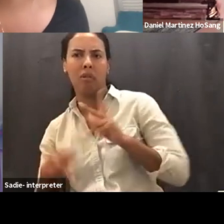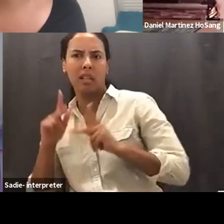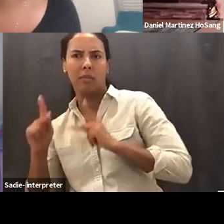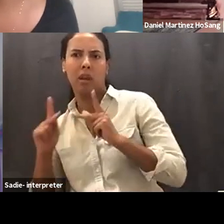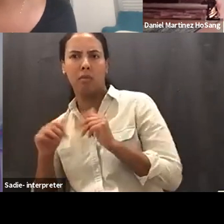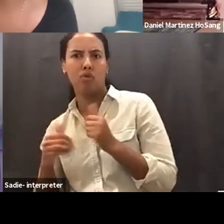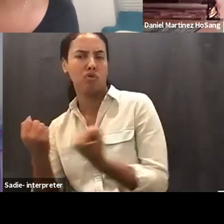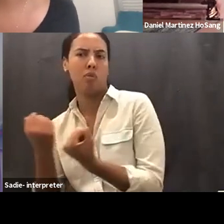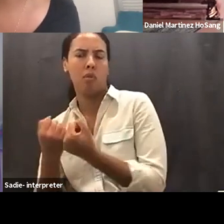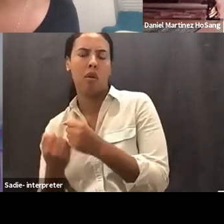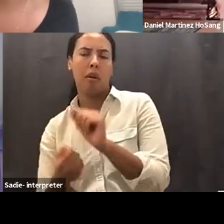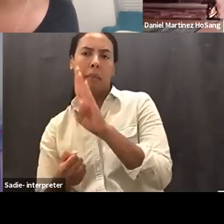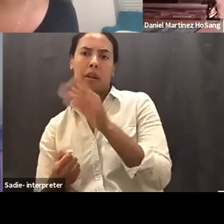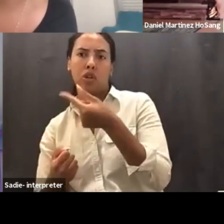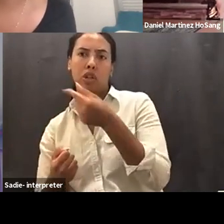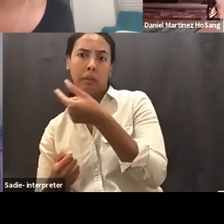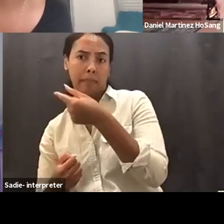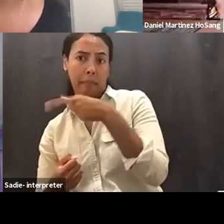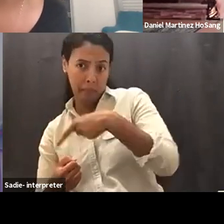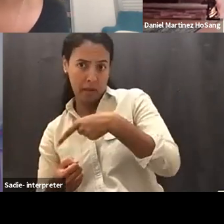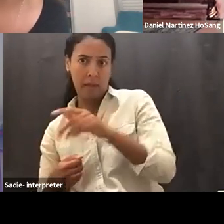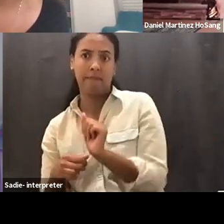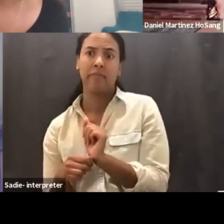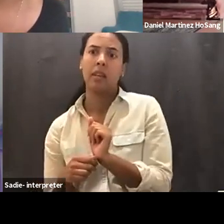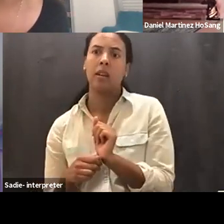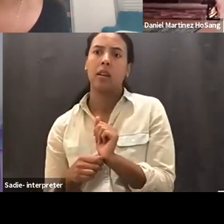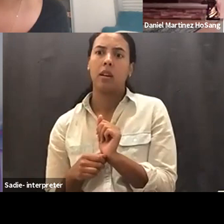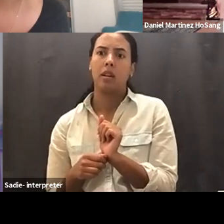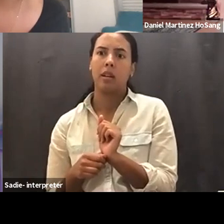presidential candidate Tulsi Gabbard has close ties to the Modi regime,